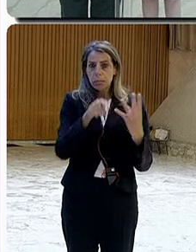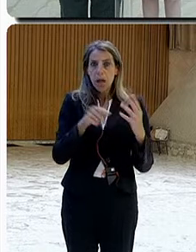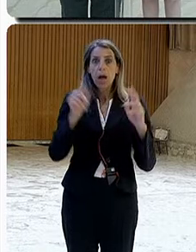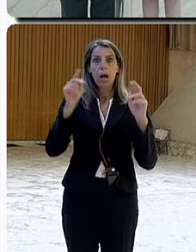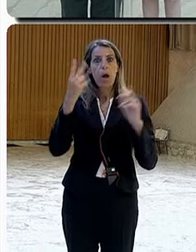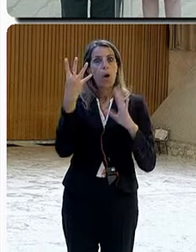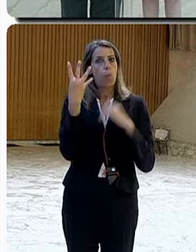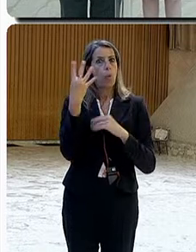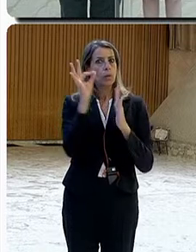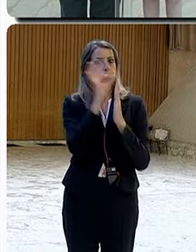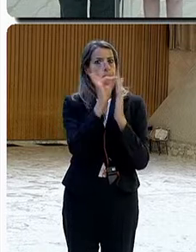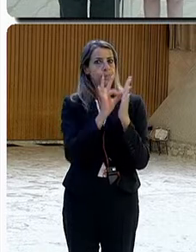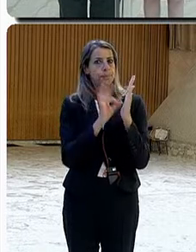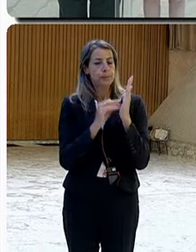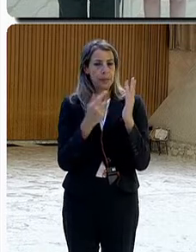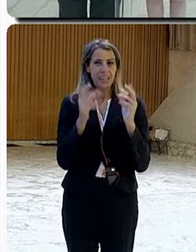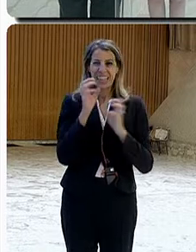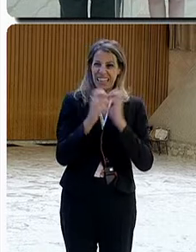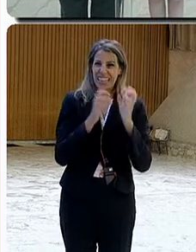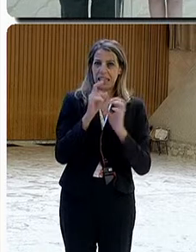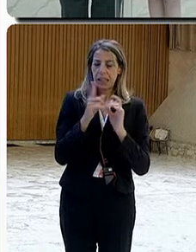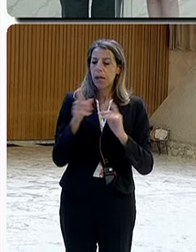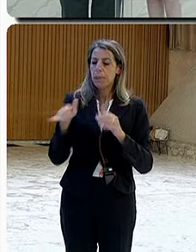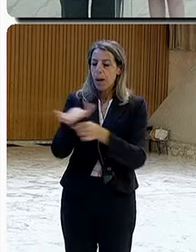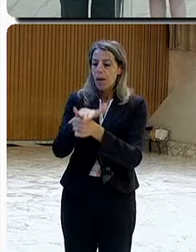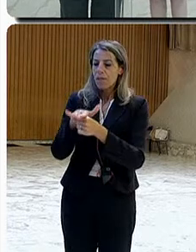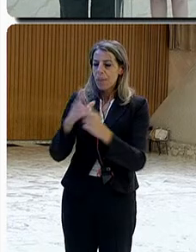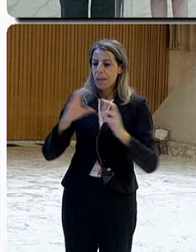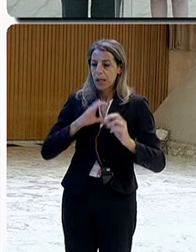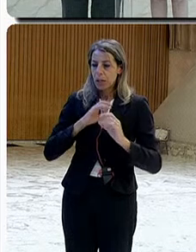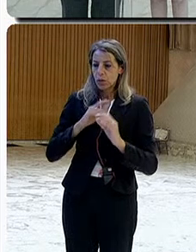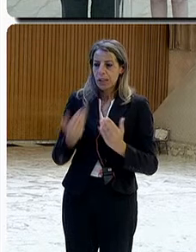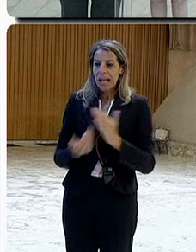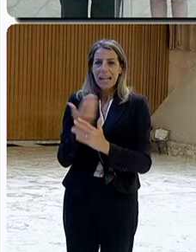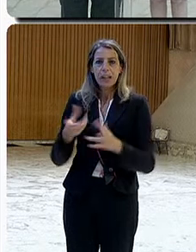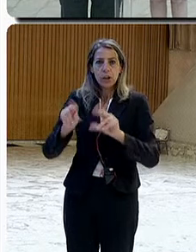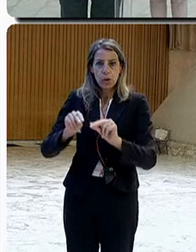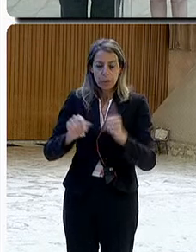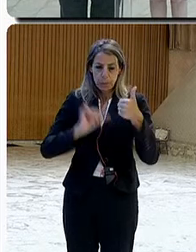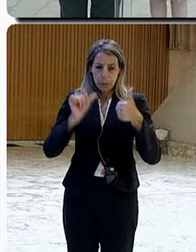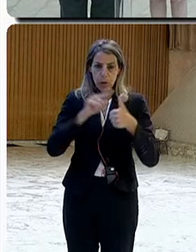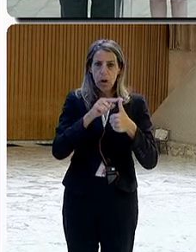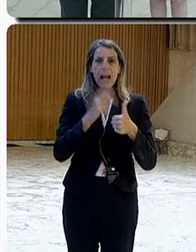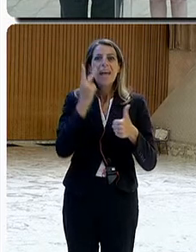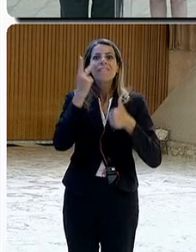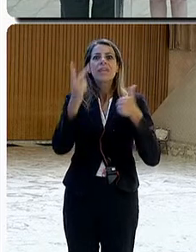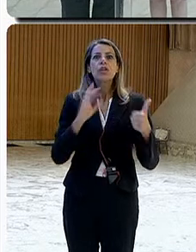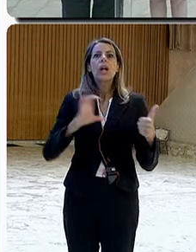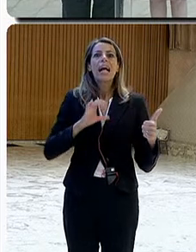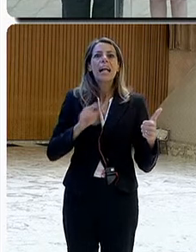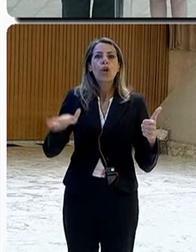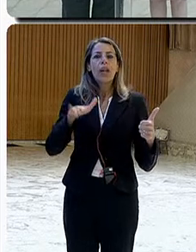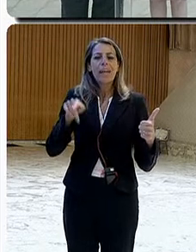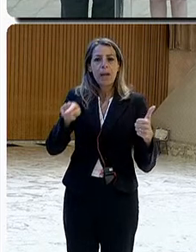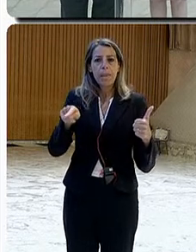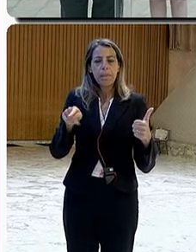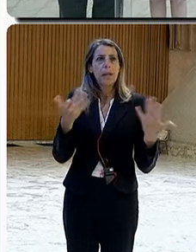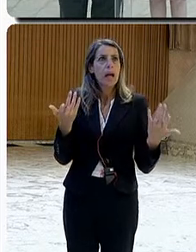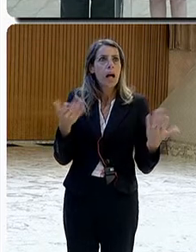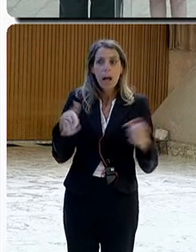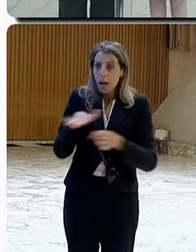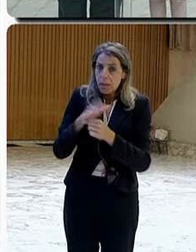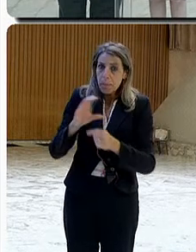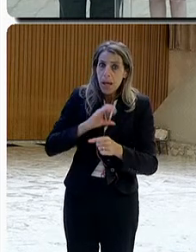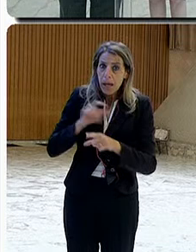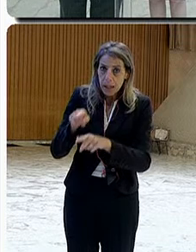questions related to the renewal of Catholic family life. Number one, in light of the Catholic vision of families, are Catholic families called